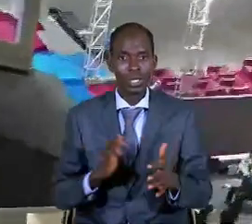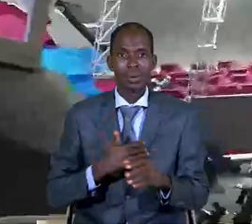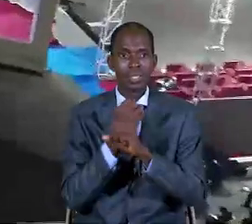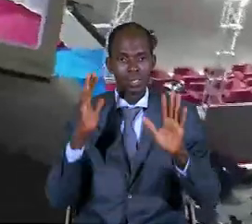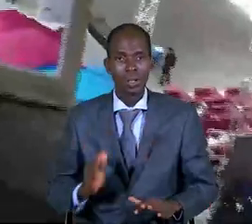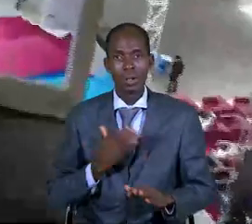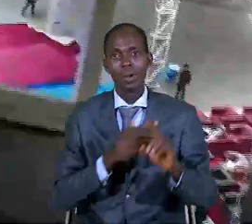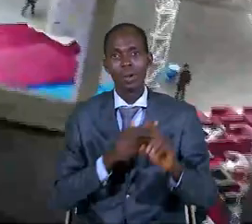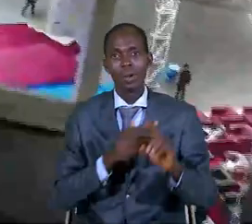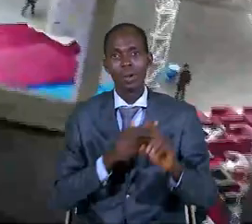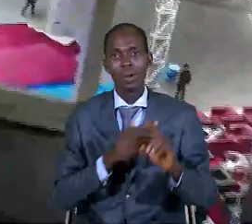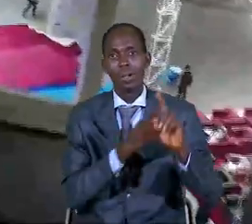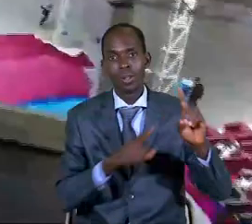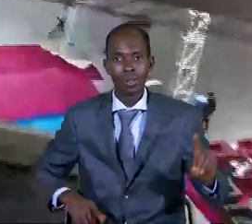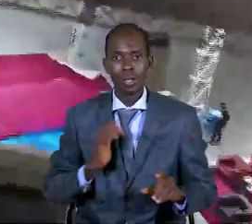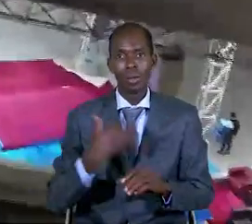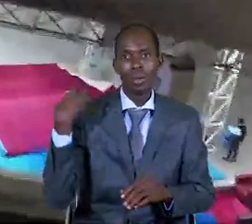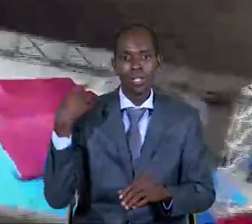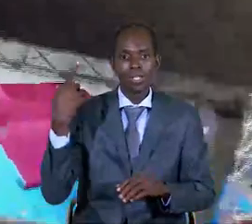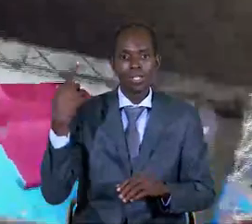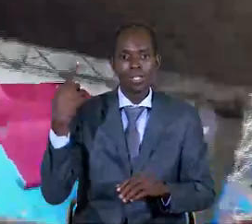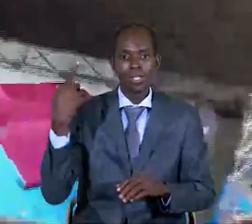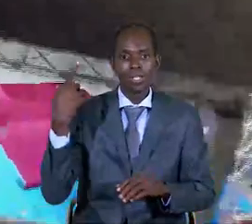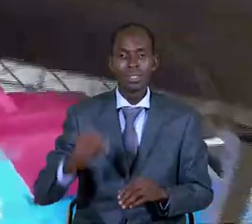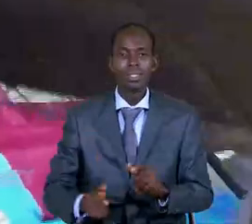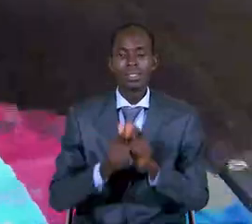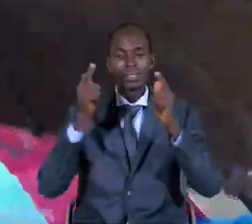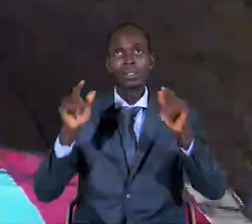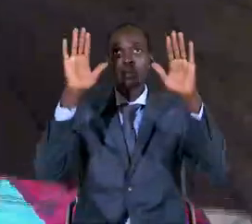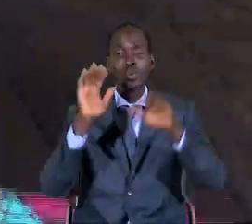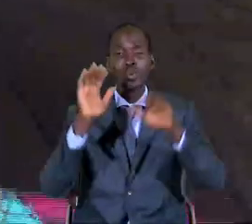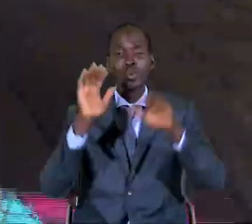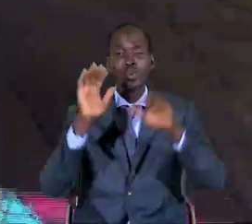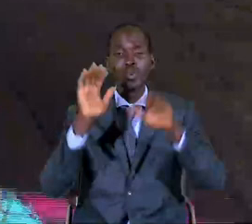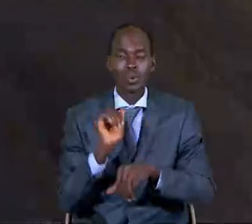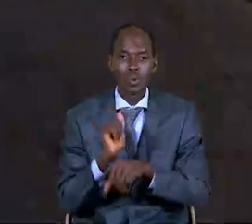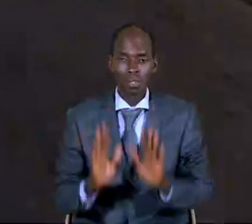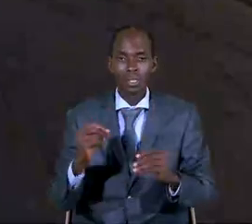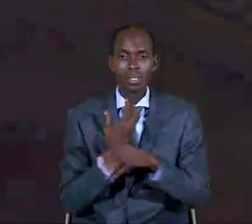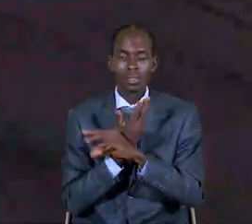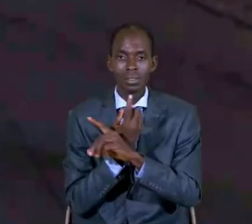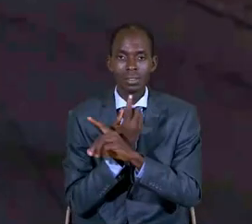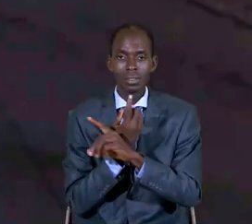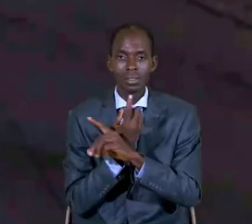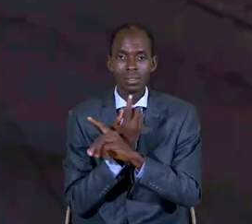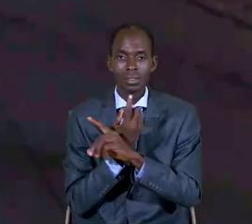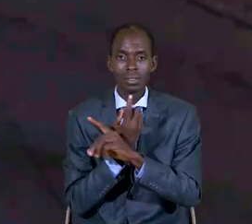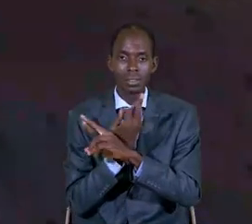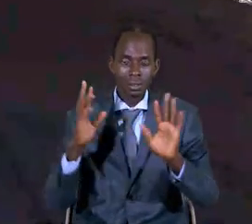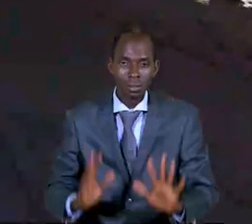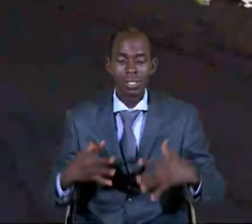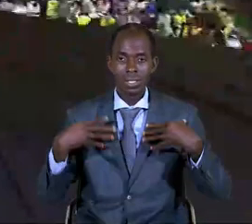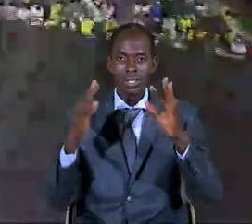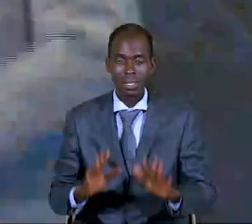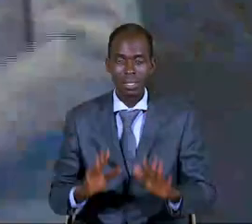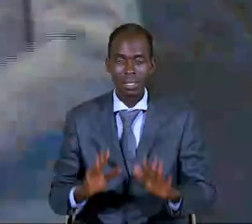Lord, our Master, the great miracle worker, the Redeemer, the Healer, and the Deliverer, said